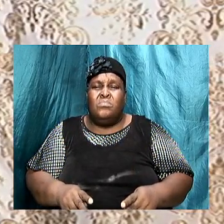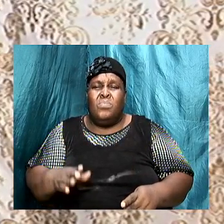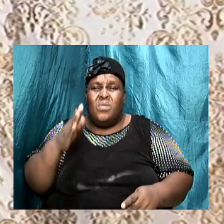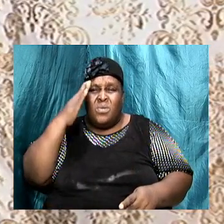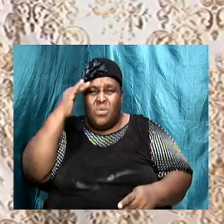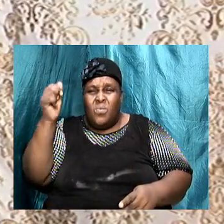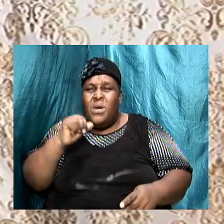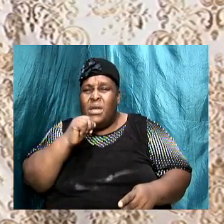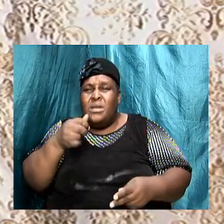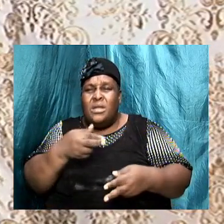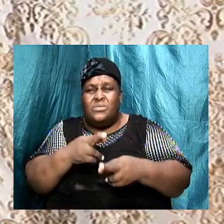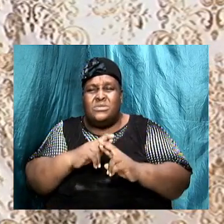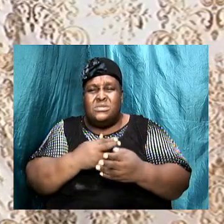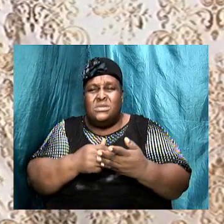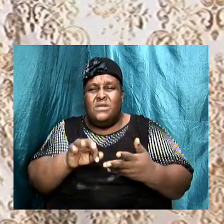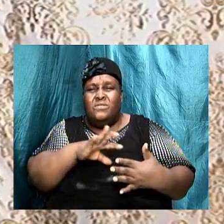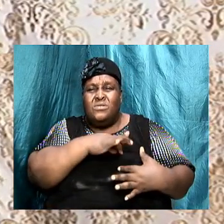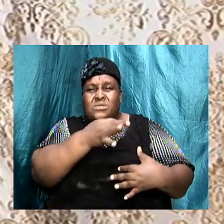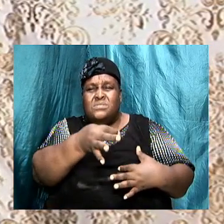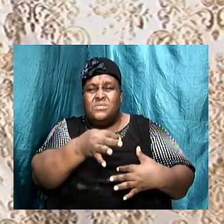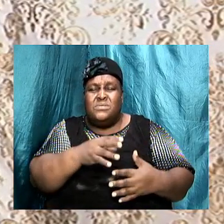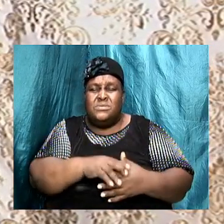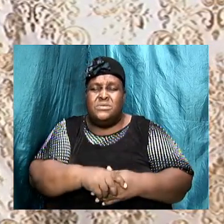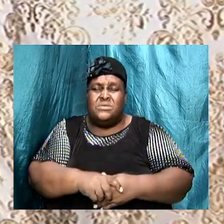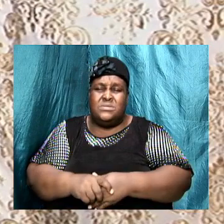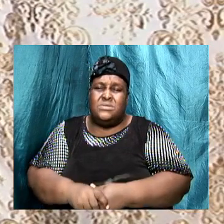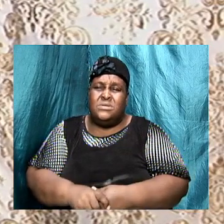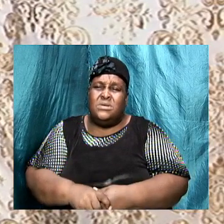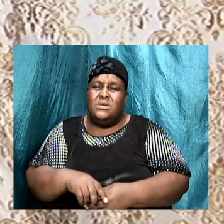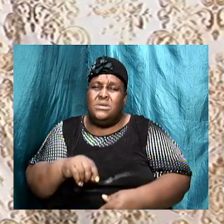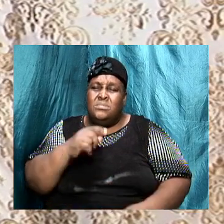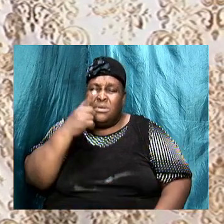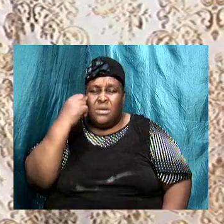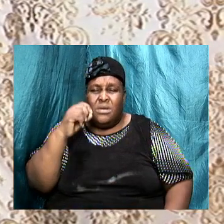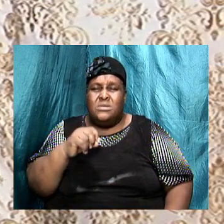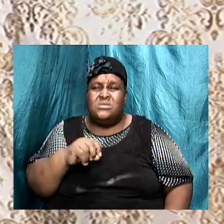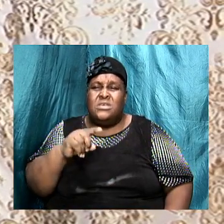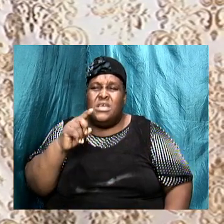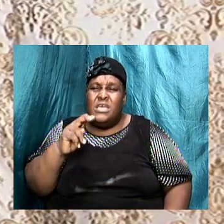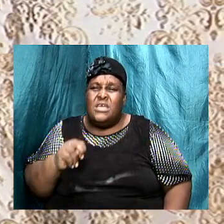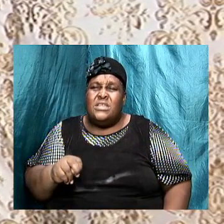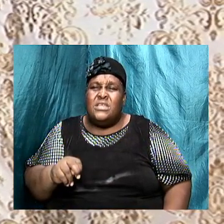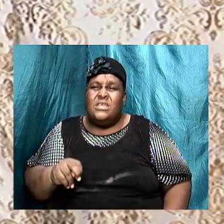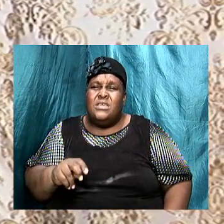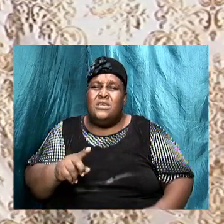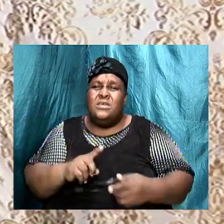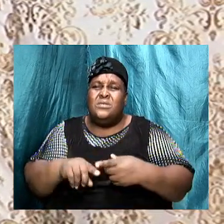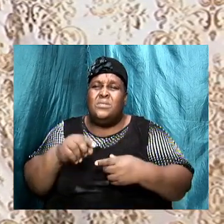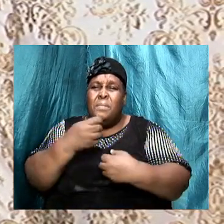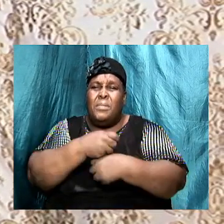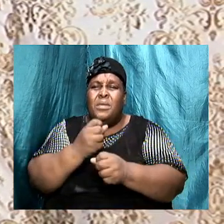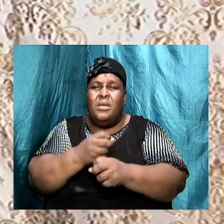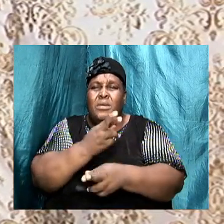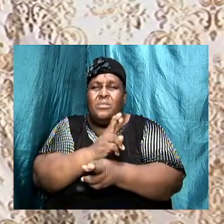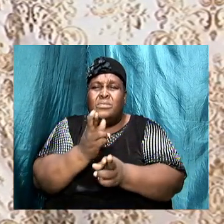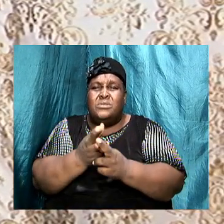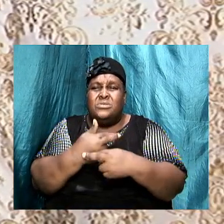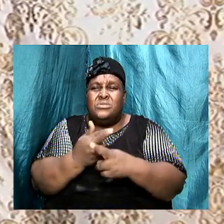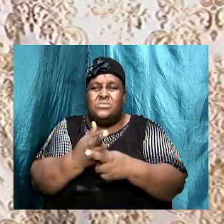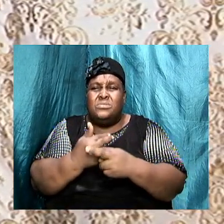why they have not received the Holy Spirit is because they need to make restitution.